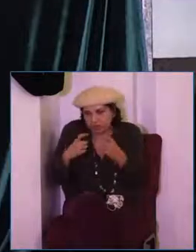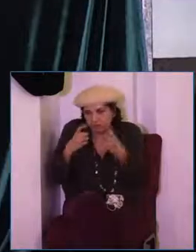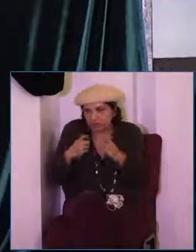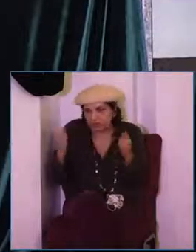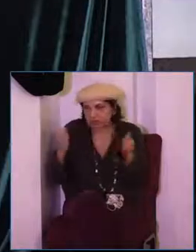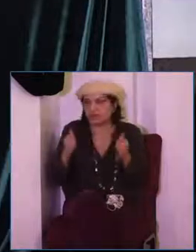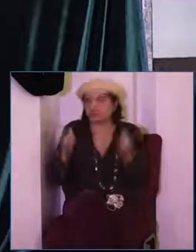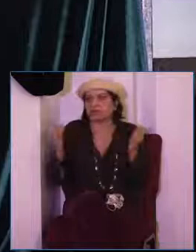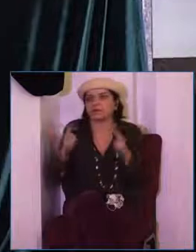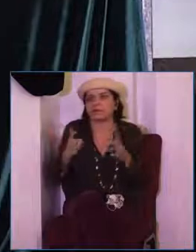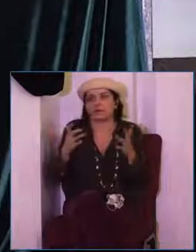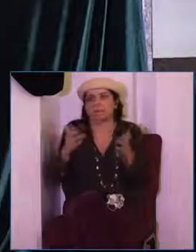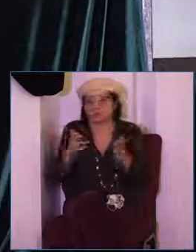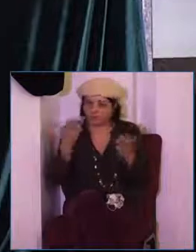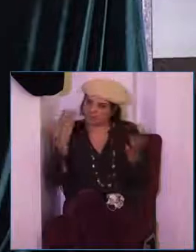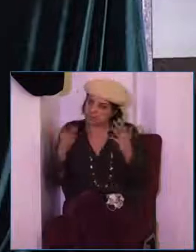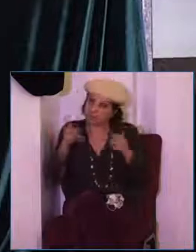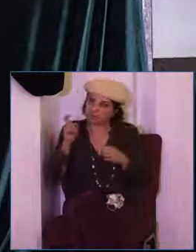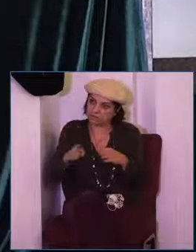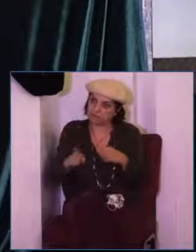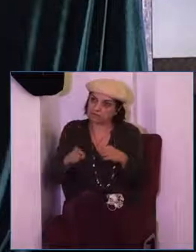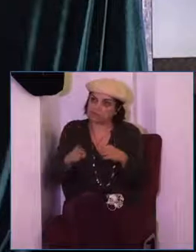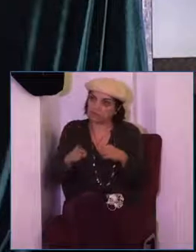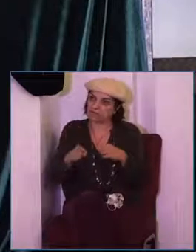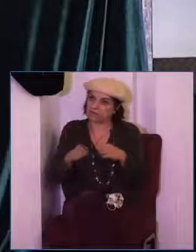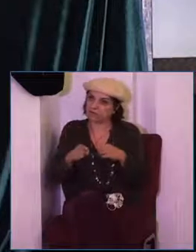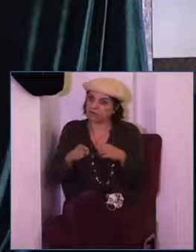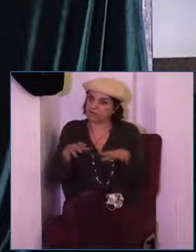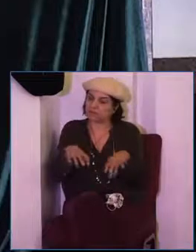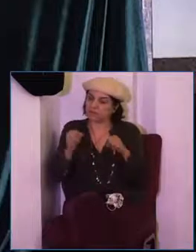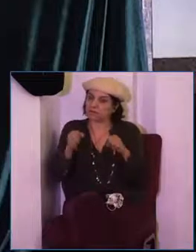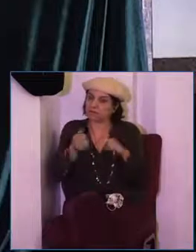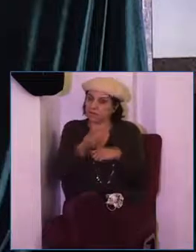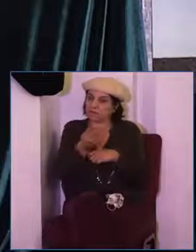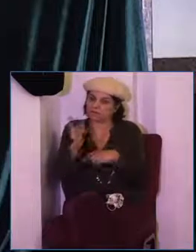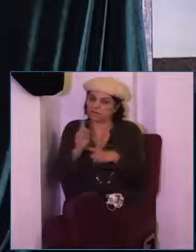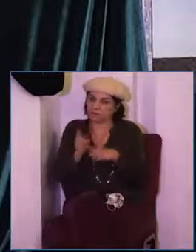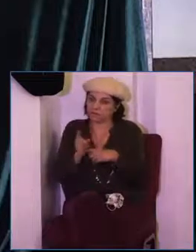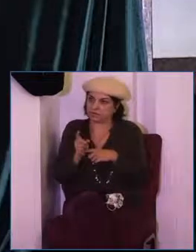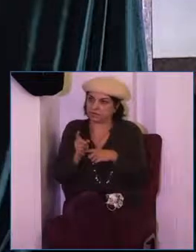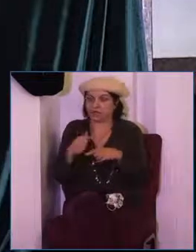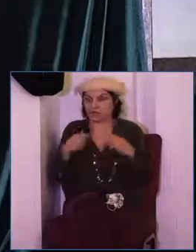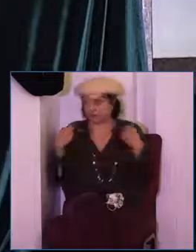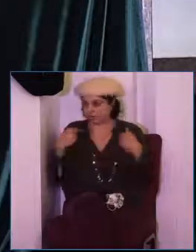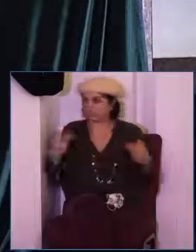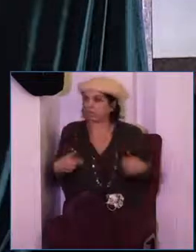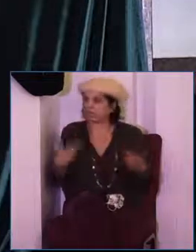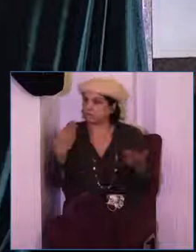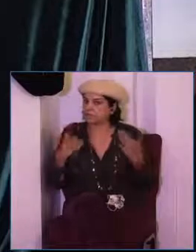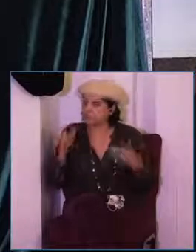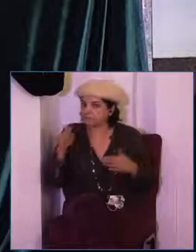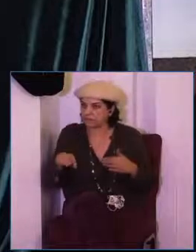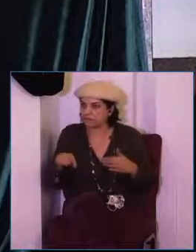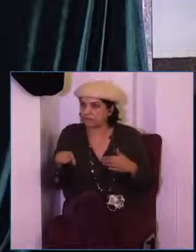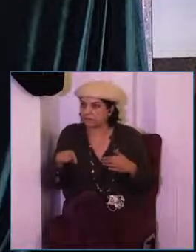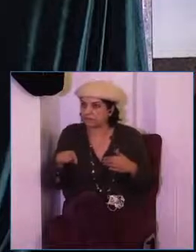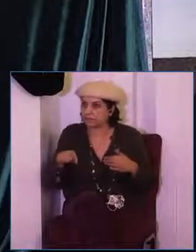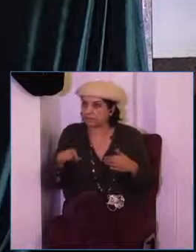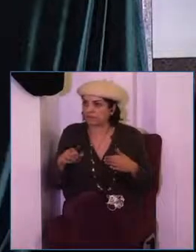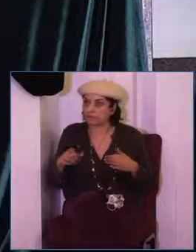all I want to, and I may have to do that for a few minutes because I'm human. I may have to do that for a few